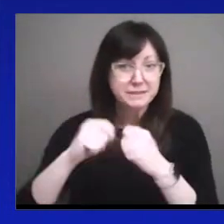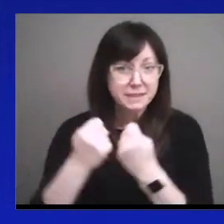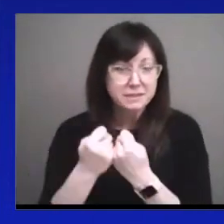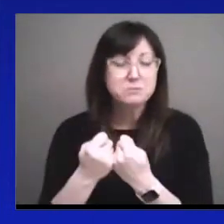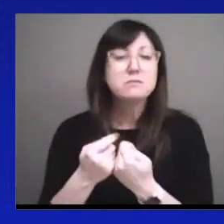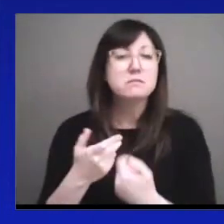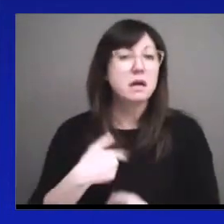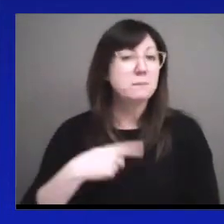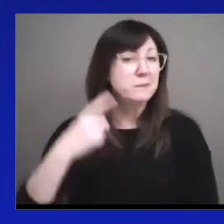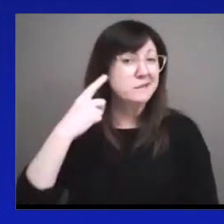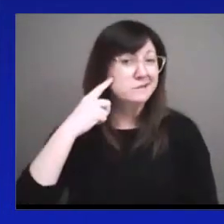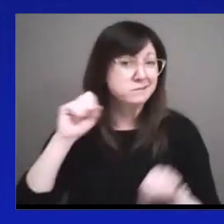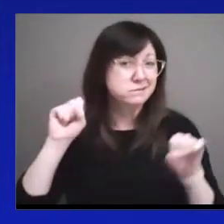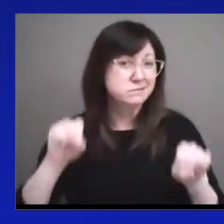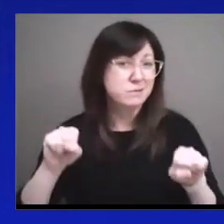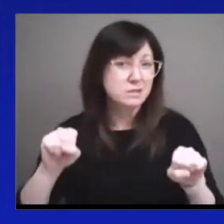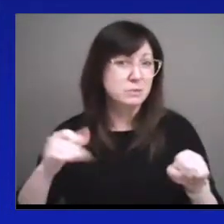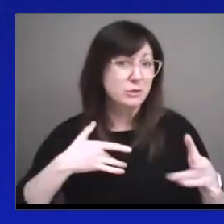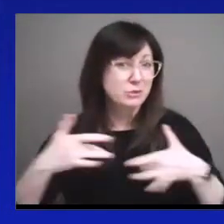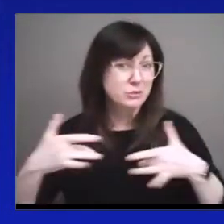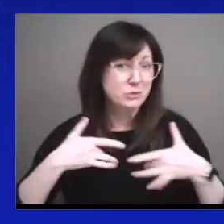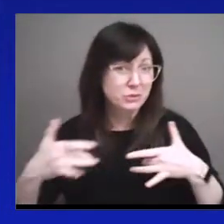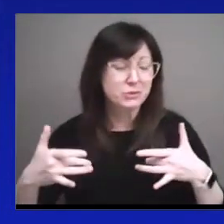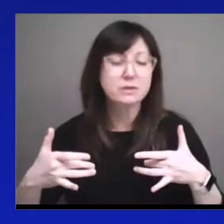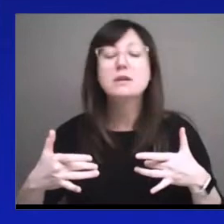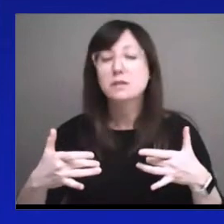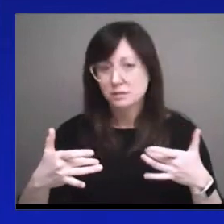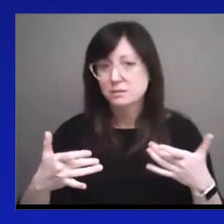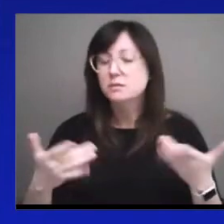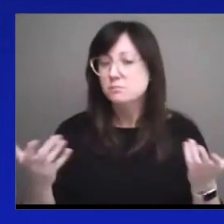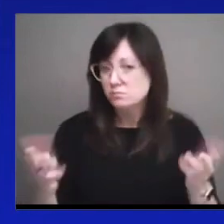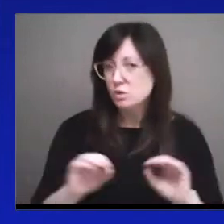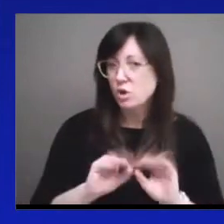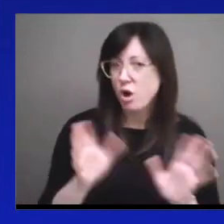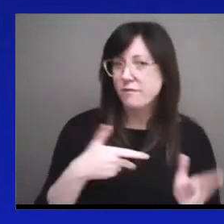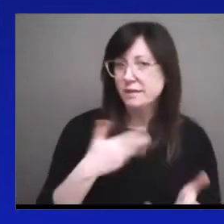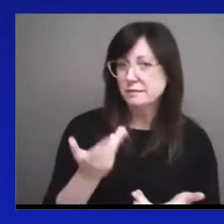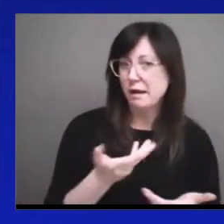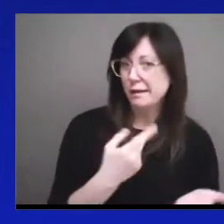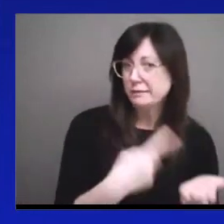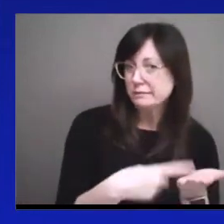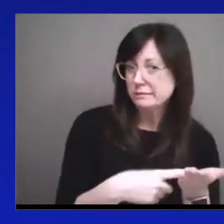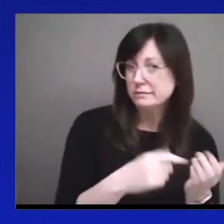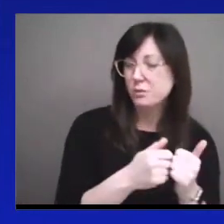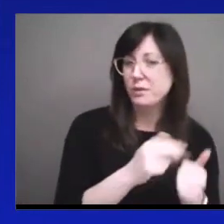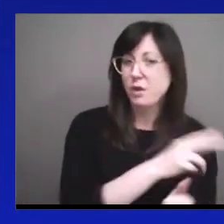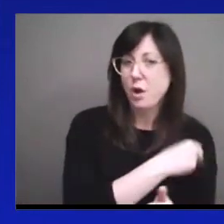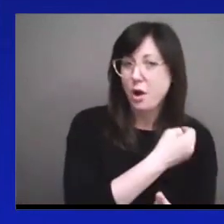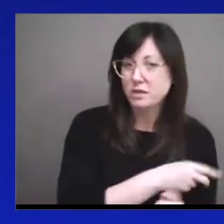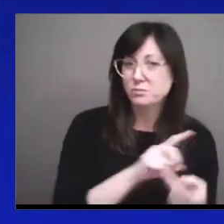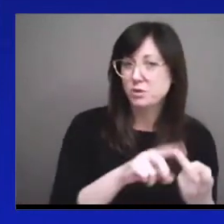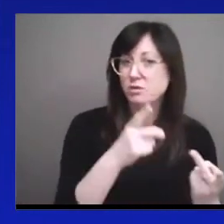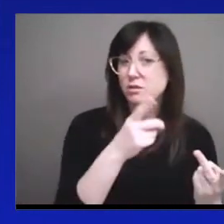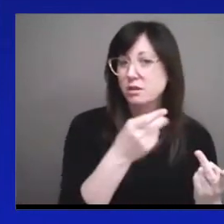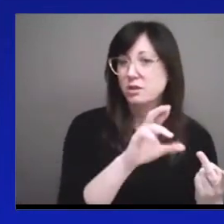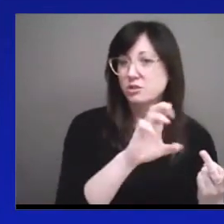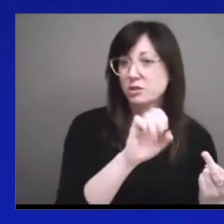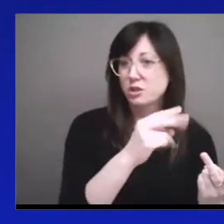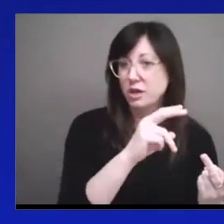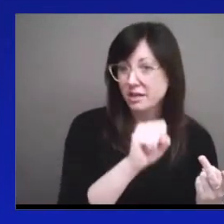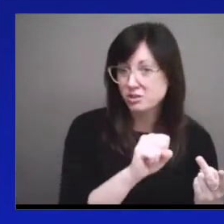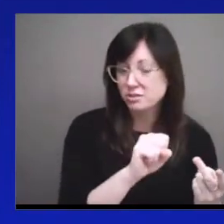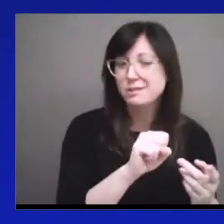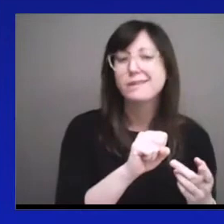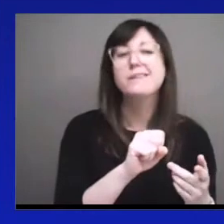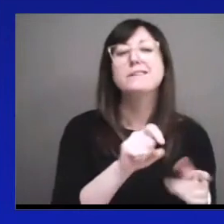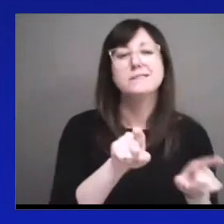a possibility, that they were a little worried. I'd shared that obviously with Dr. Etches and our hospital partners, and then that evening they got